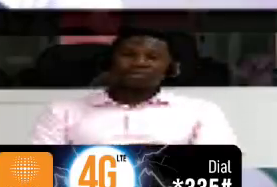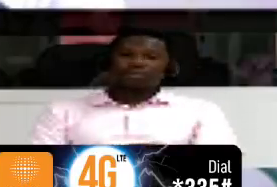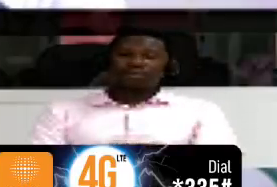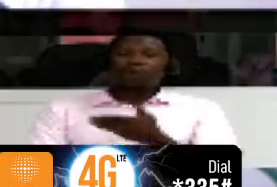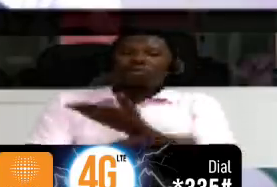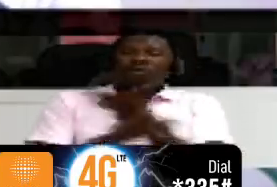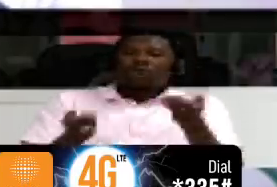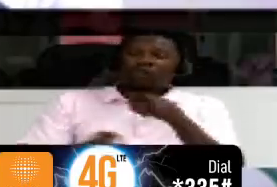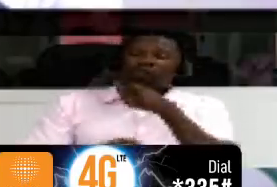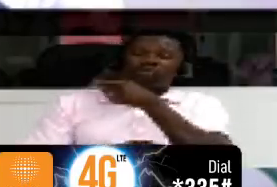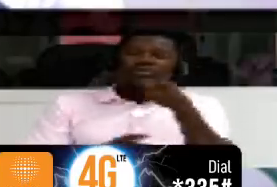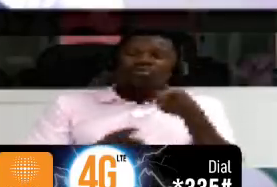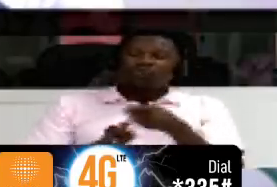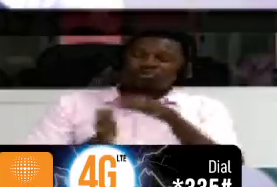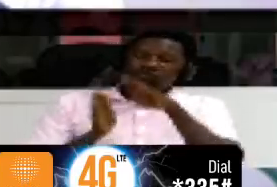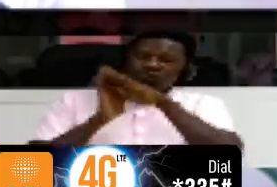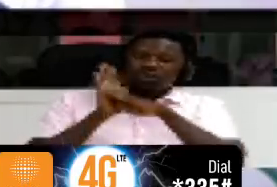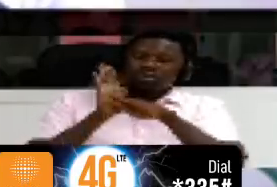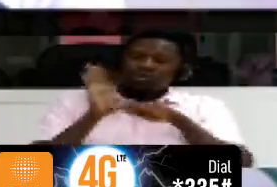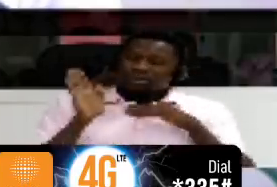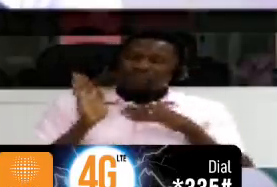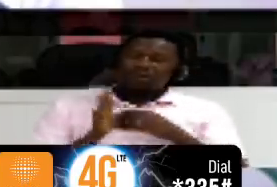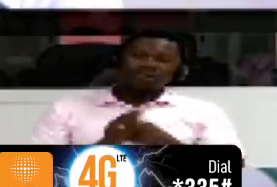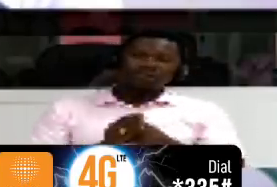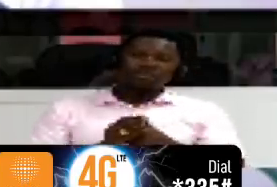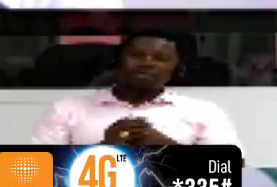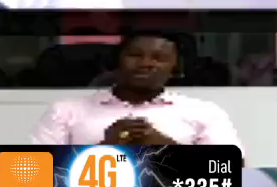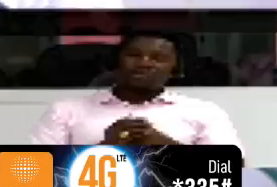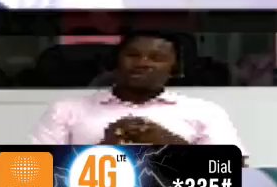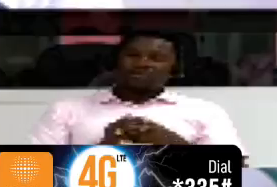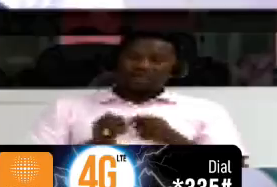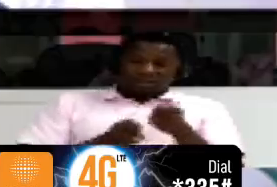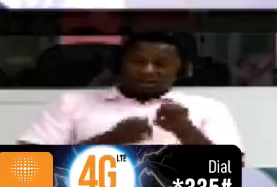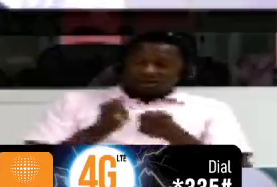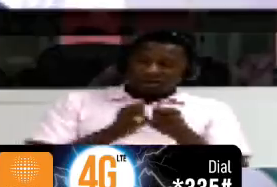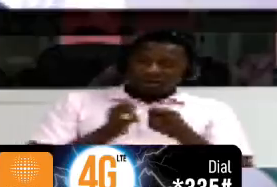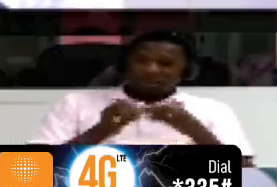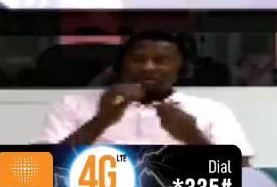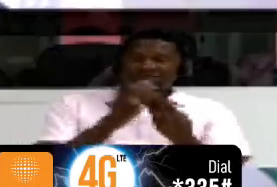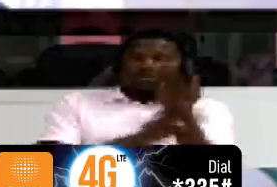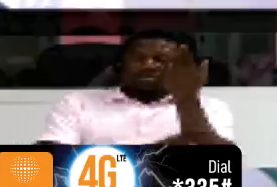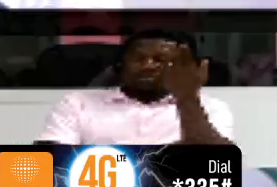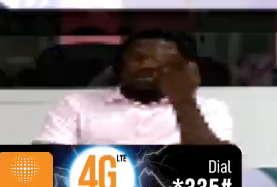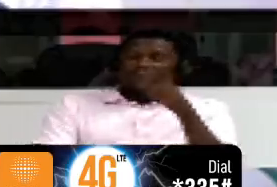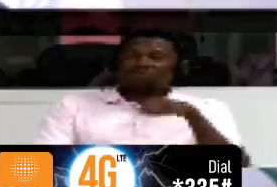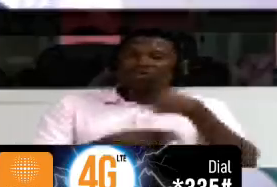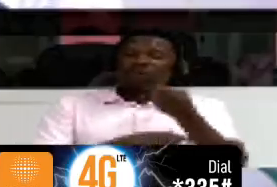Where are those budgets? The Sustainable Development Goal 4